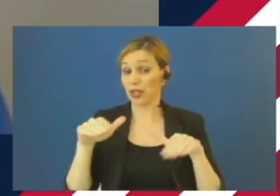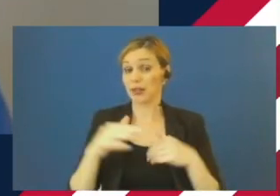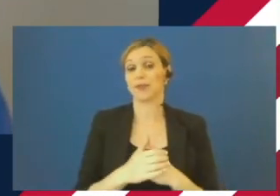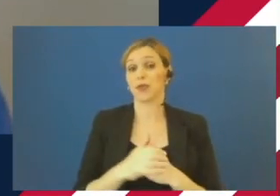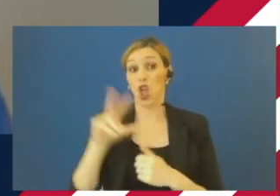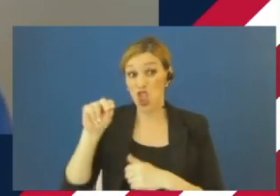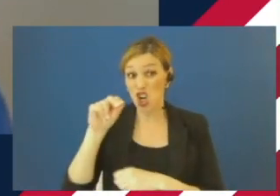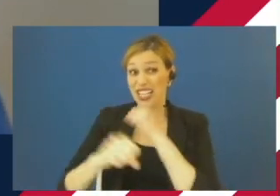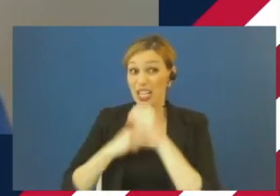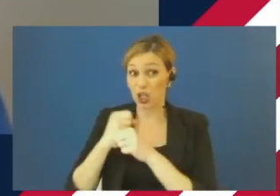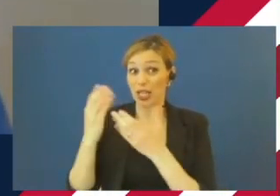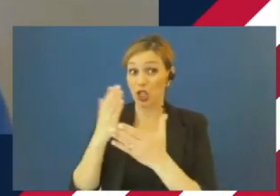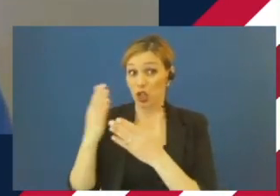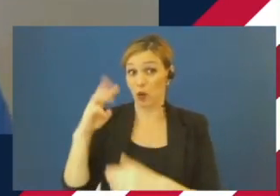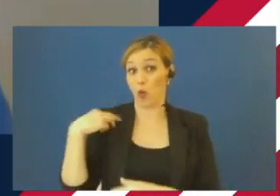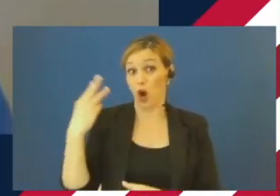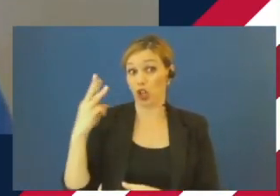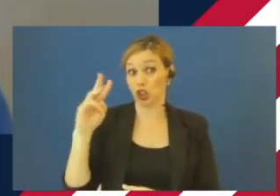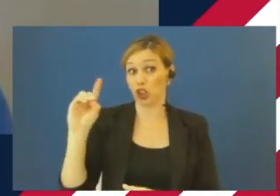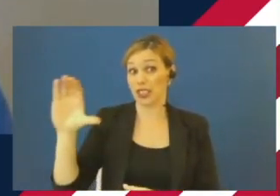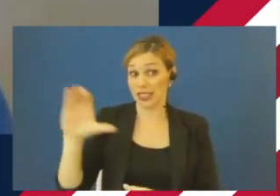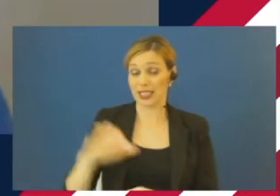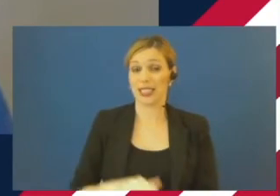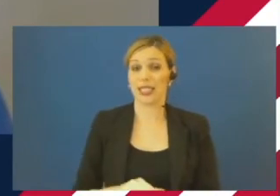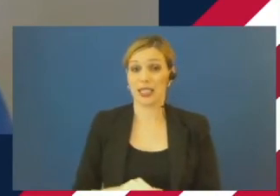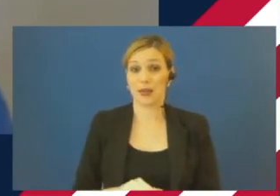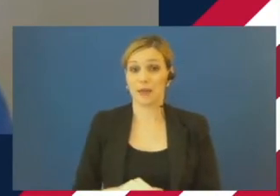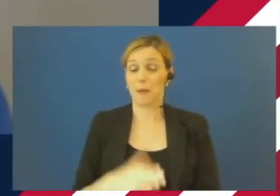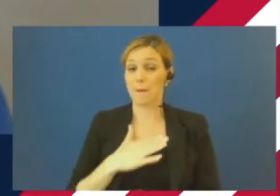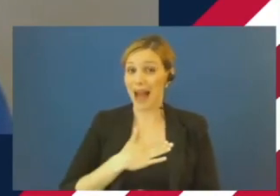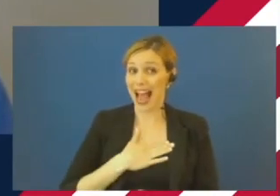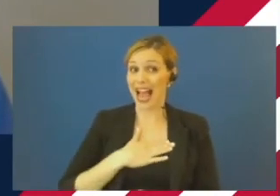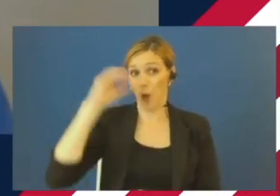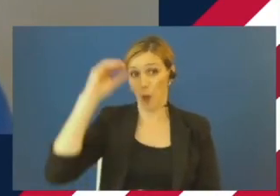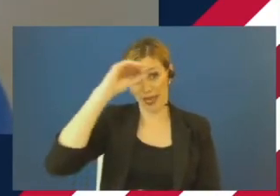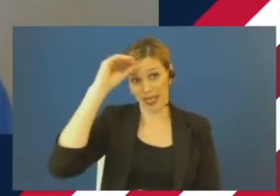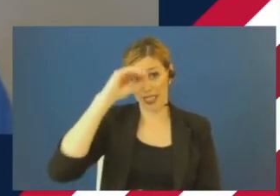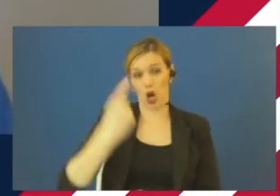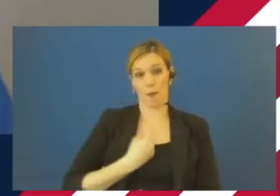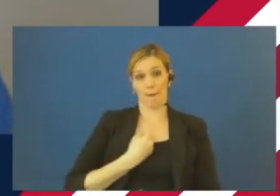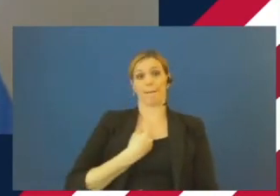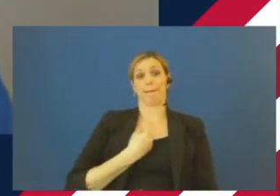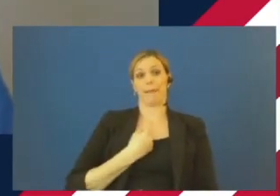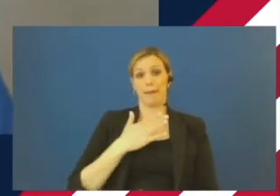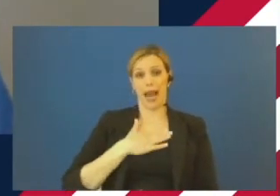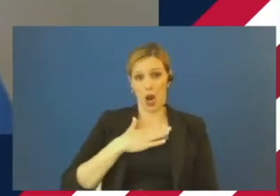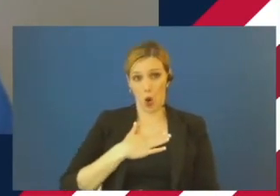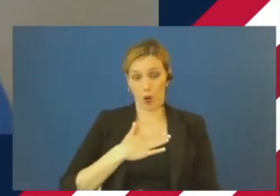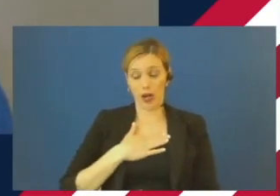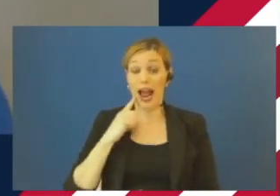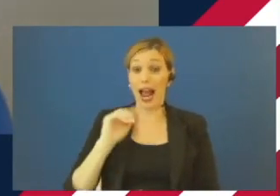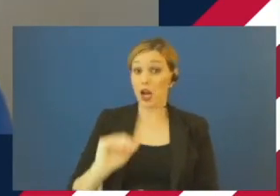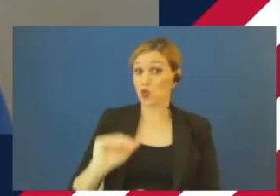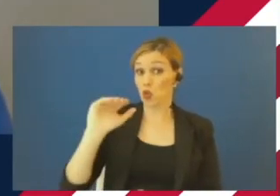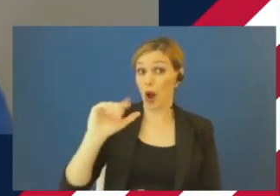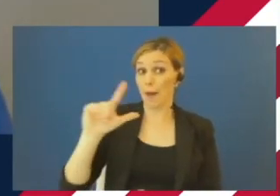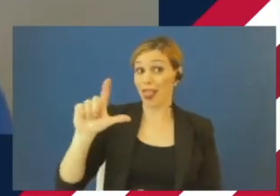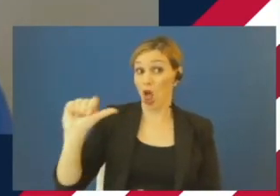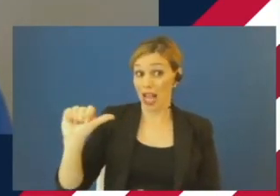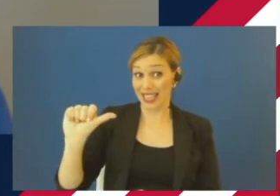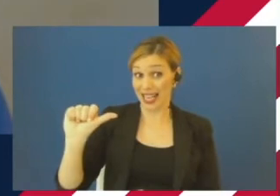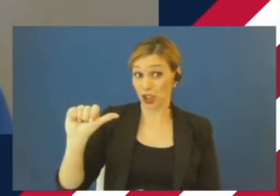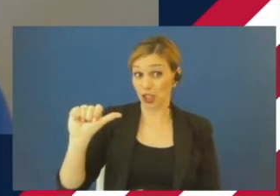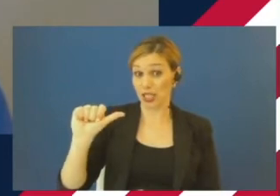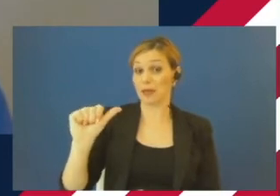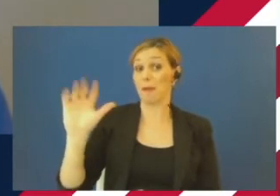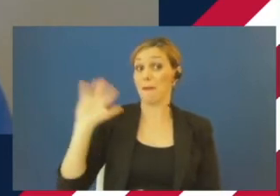individual capacity, and the views I express are solely my own. I grew up in Los Angeles in the 1970s when the